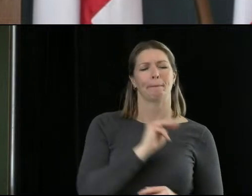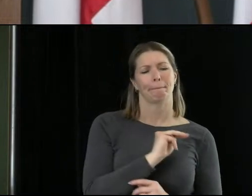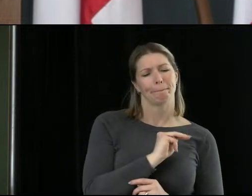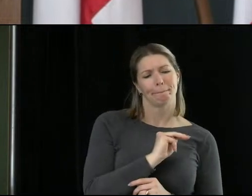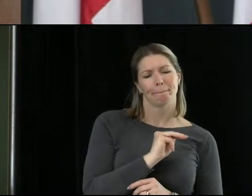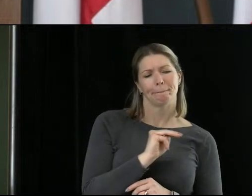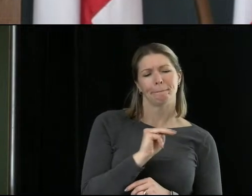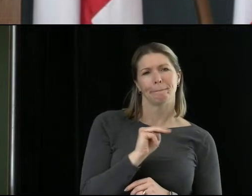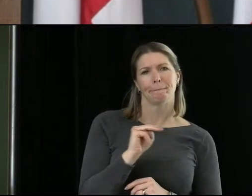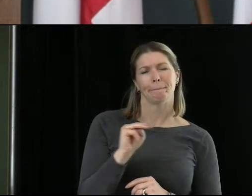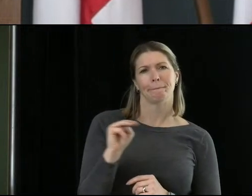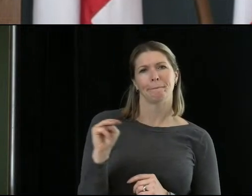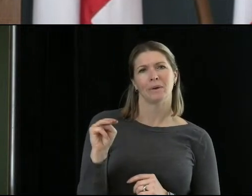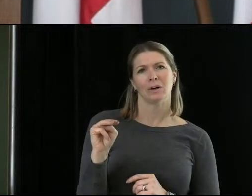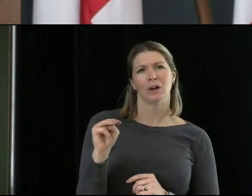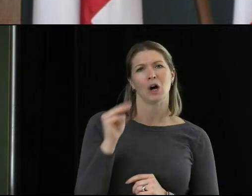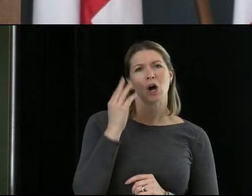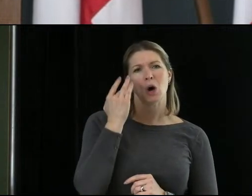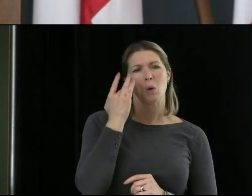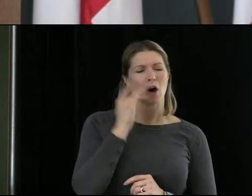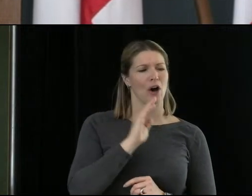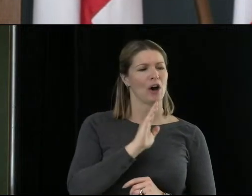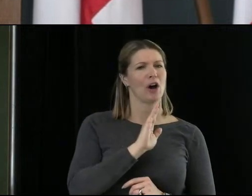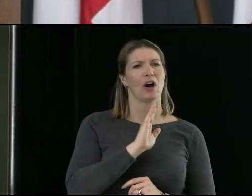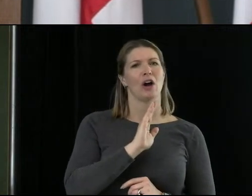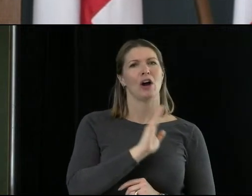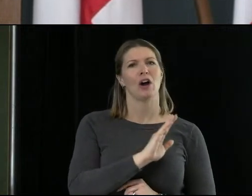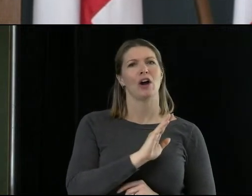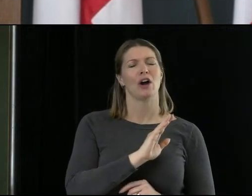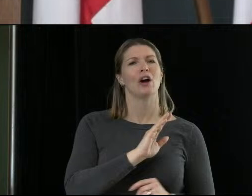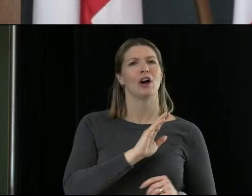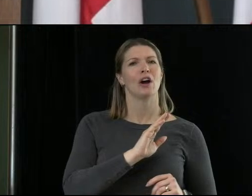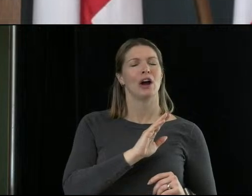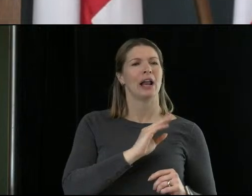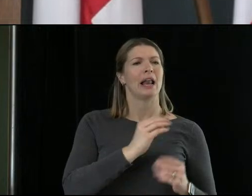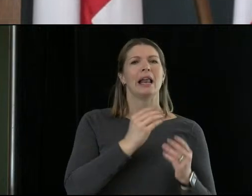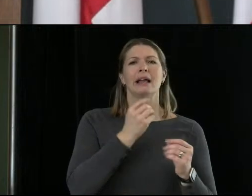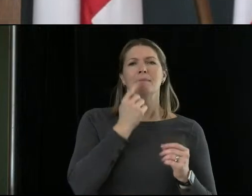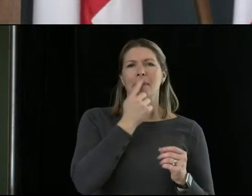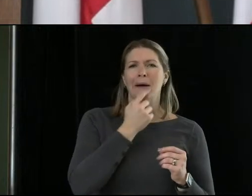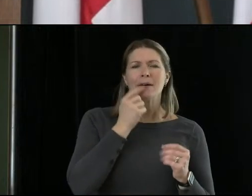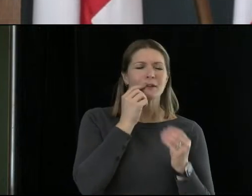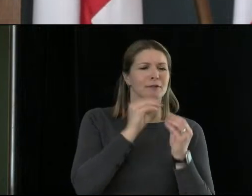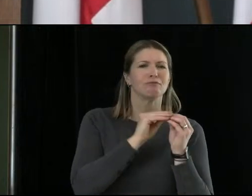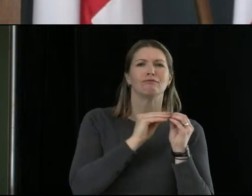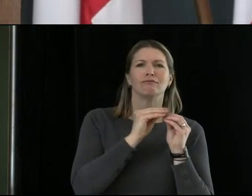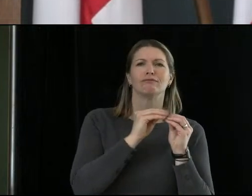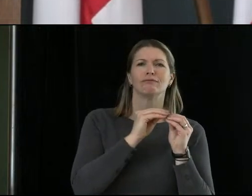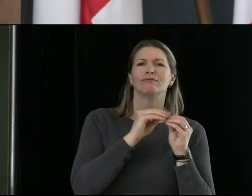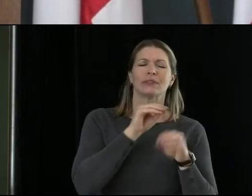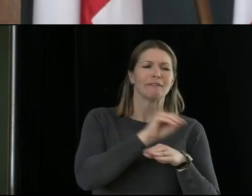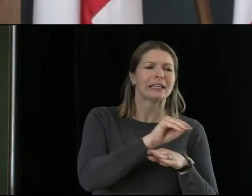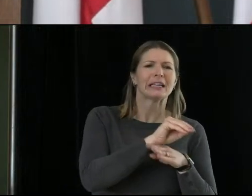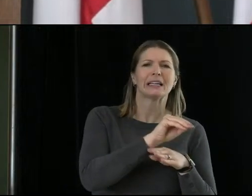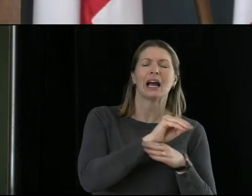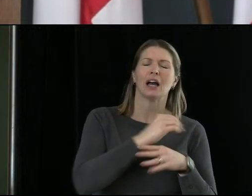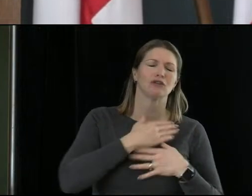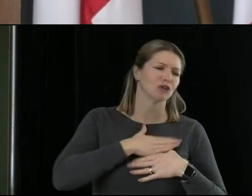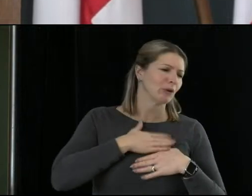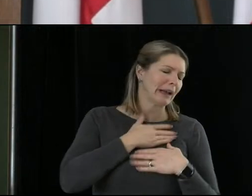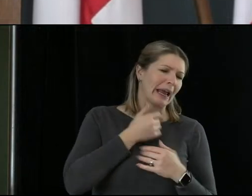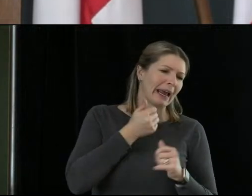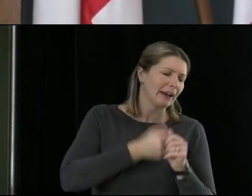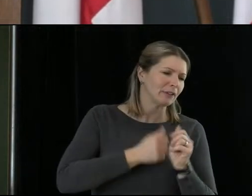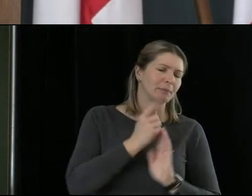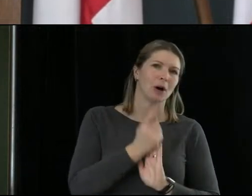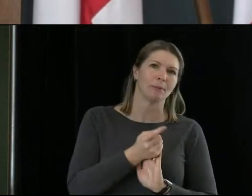she would make as her little lips left the spoon as I was feeding her, so enjoying every moment.